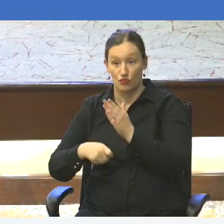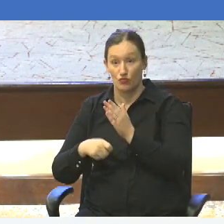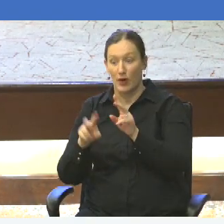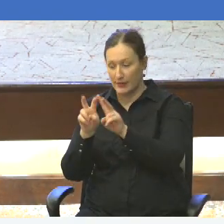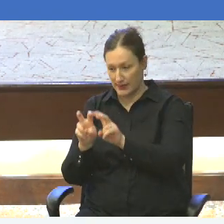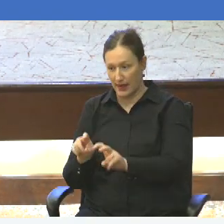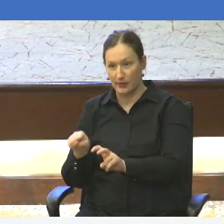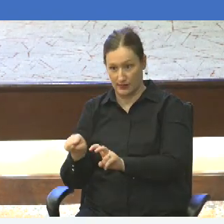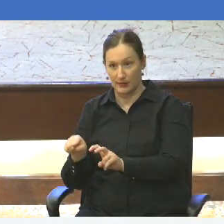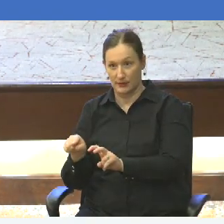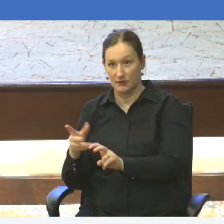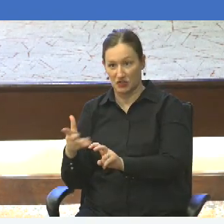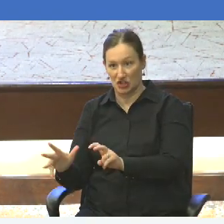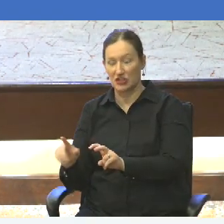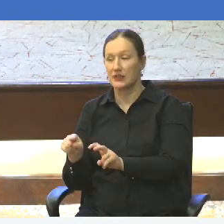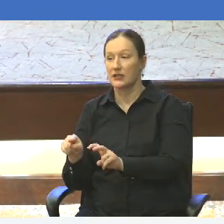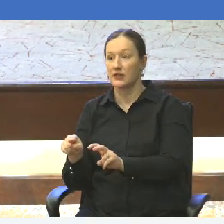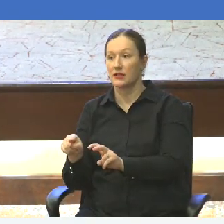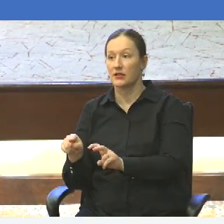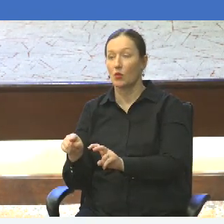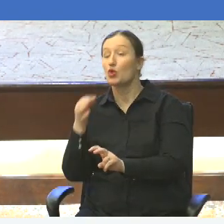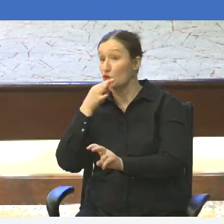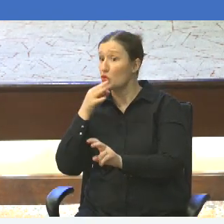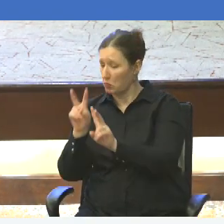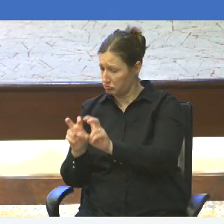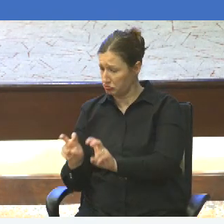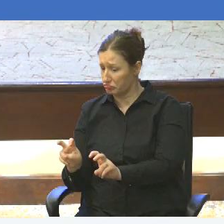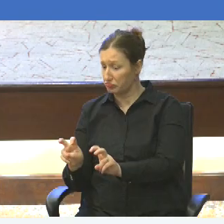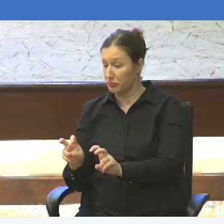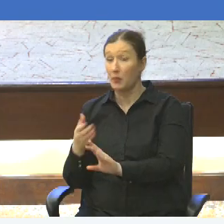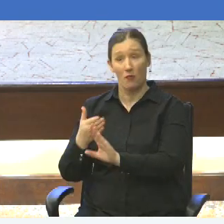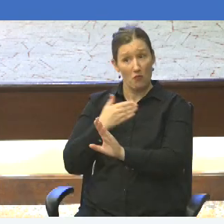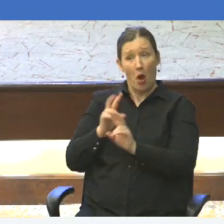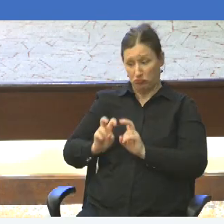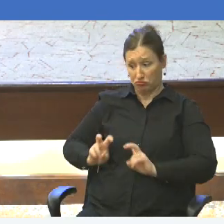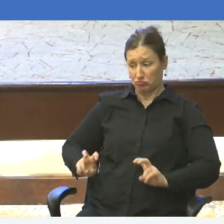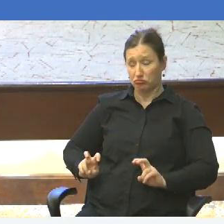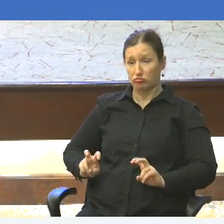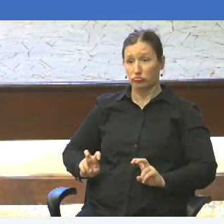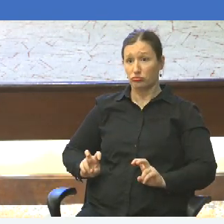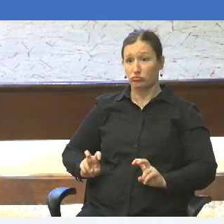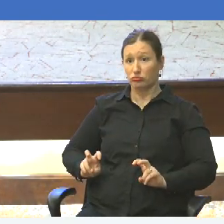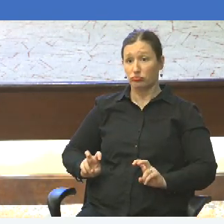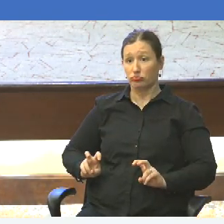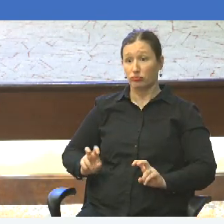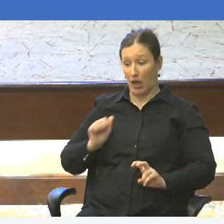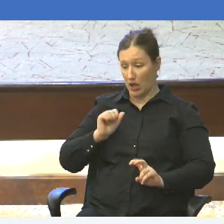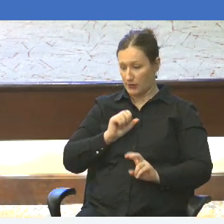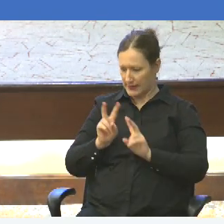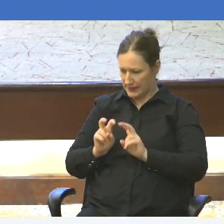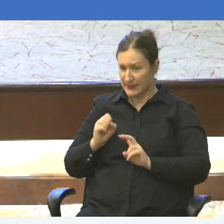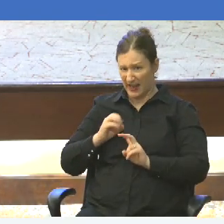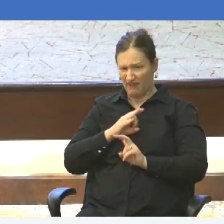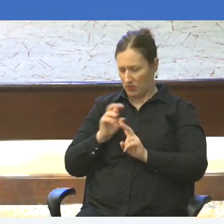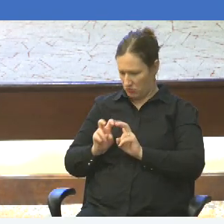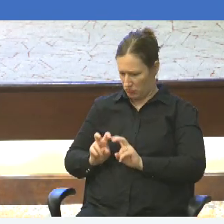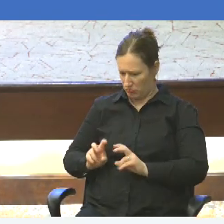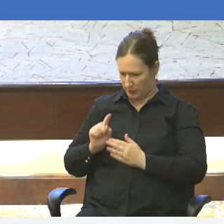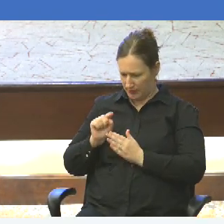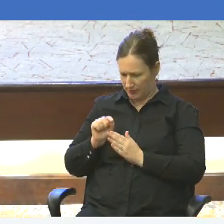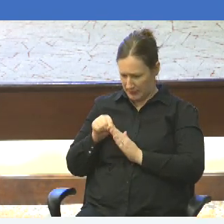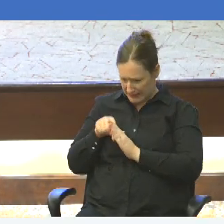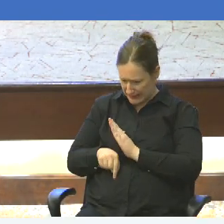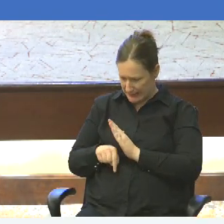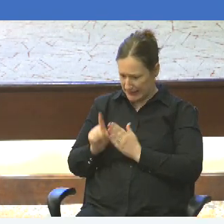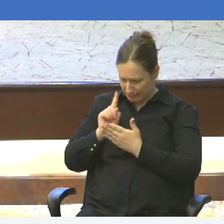that's getting ready to get underway. Staff went out and did a rates analysis that we conducted ourselves to ensure that at least the